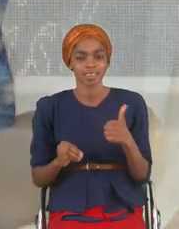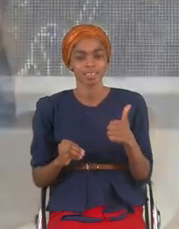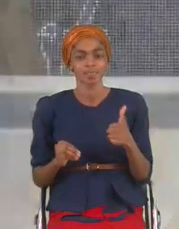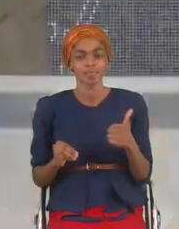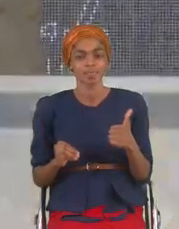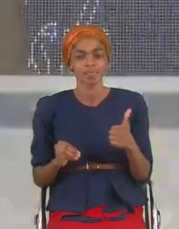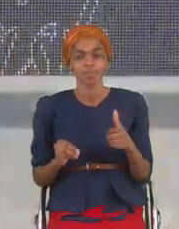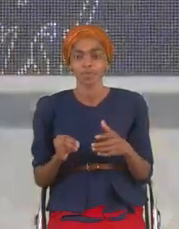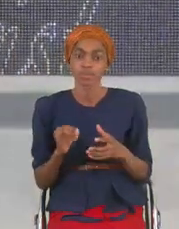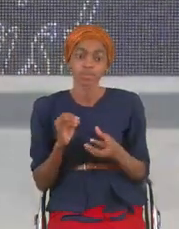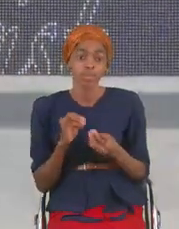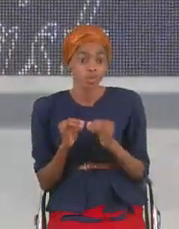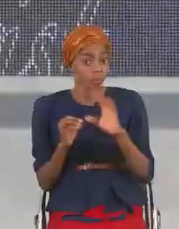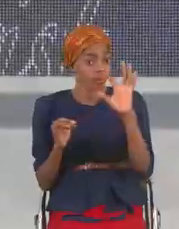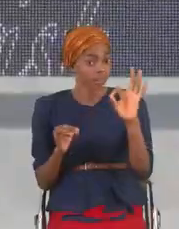number nine is